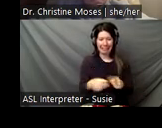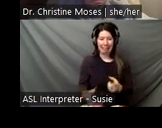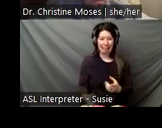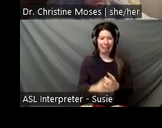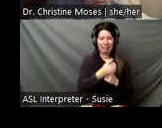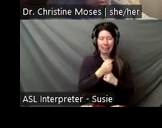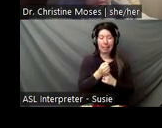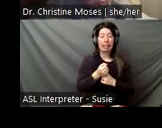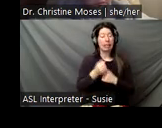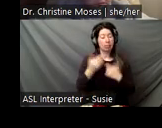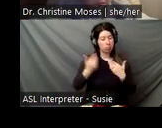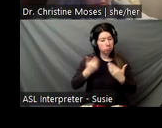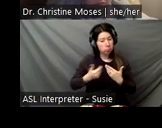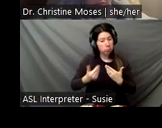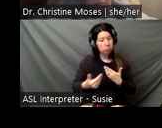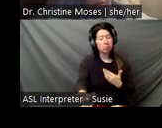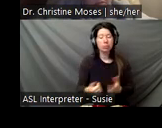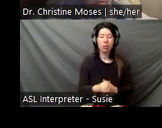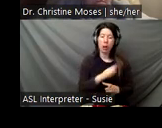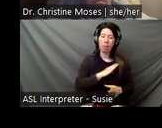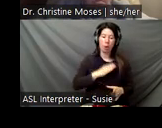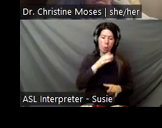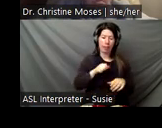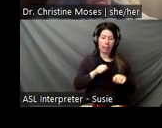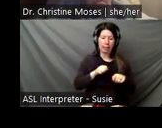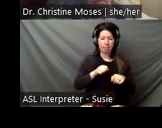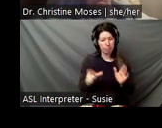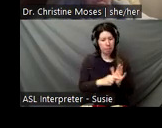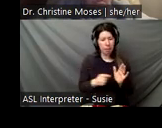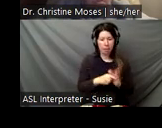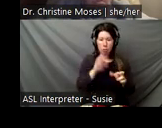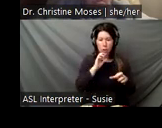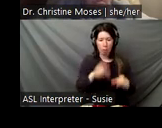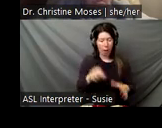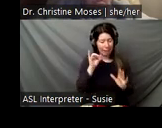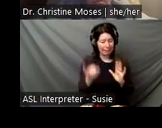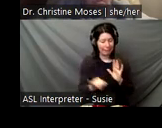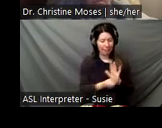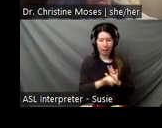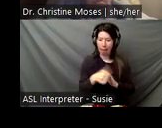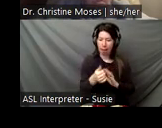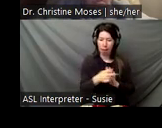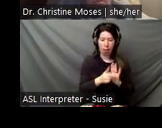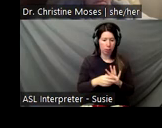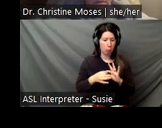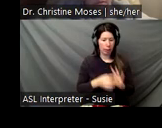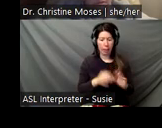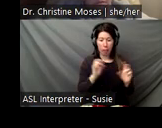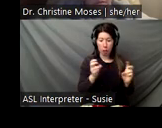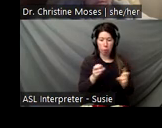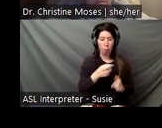basis. The board shall issue reports on an annual basis identifying any policy-related issues or quality